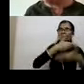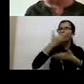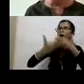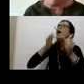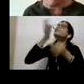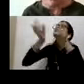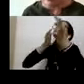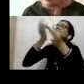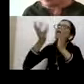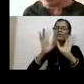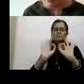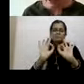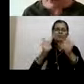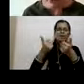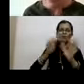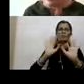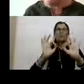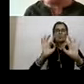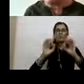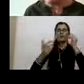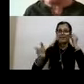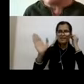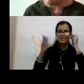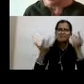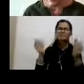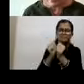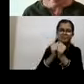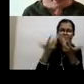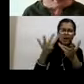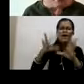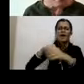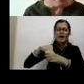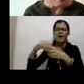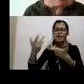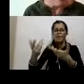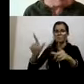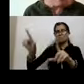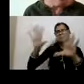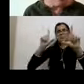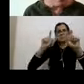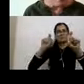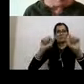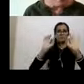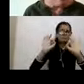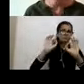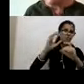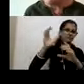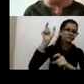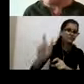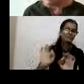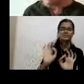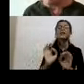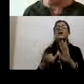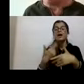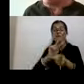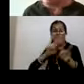People from all over the world are asking for Virendra to go birding with. He's a fantastic bird photographer. And several young boys